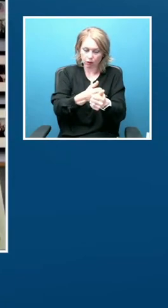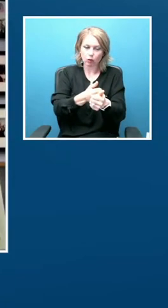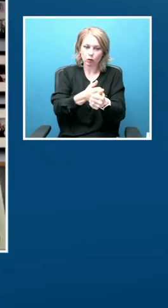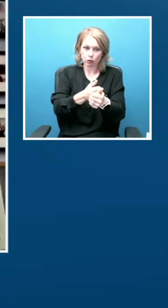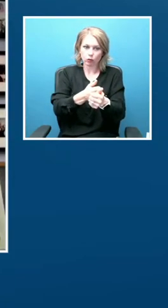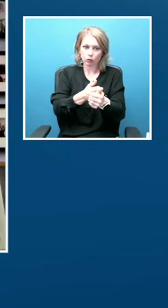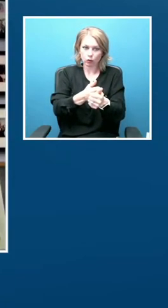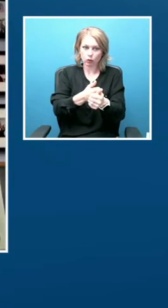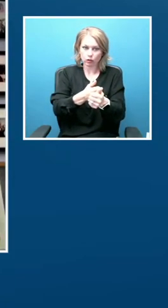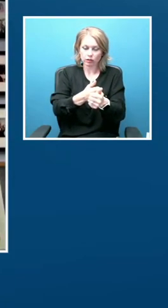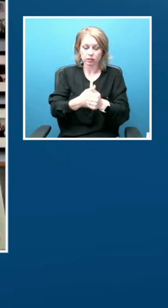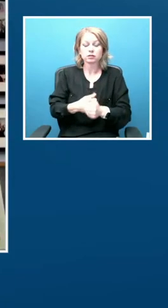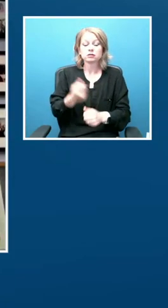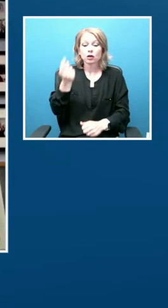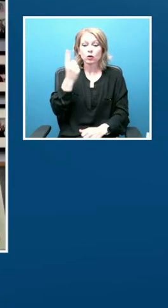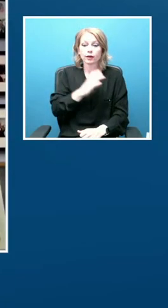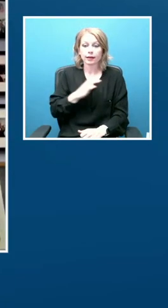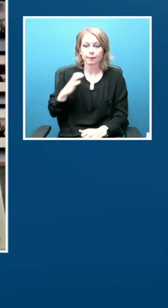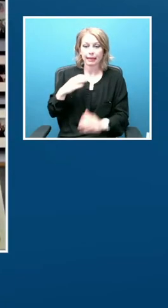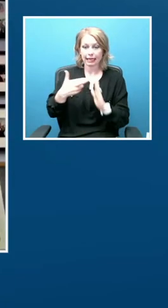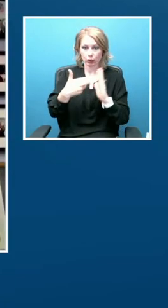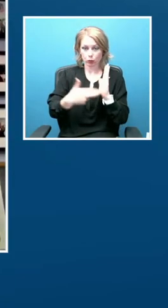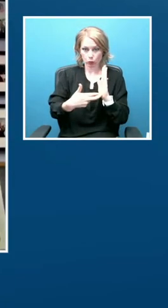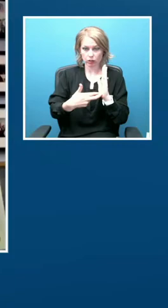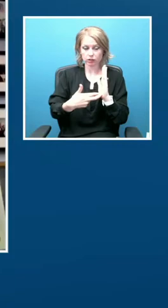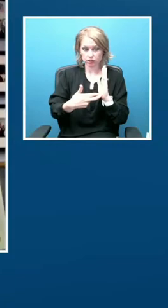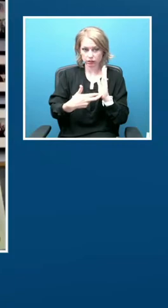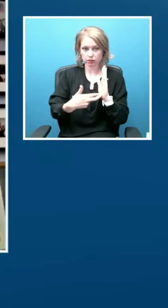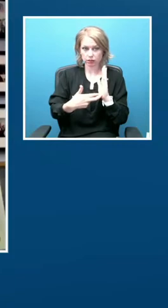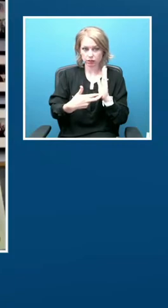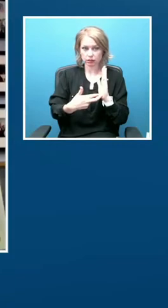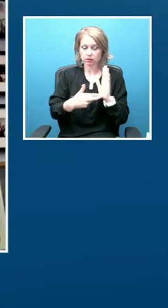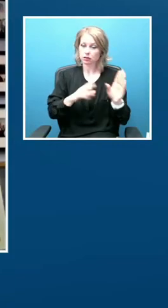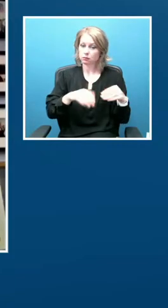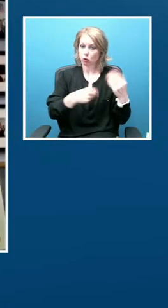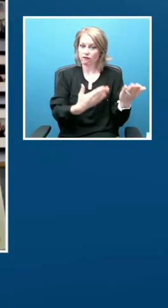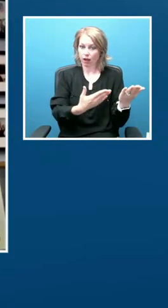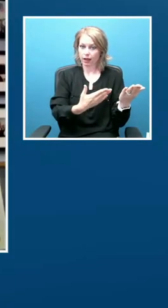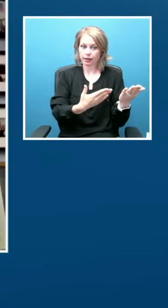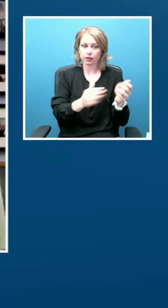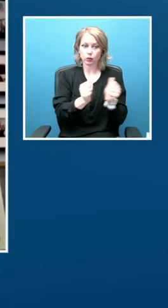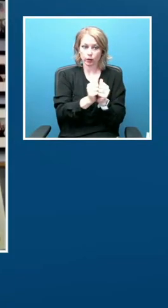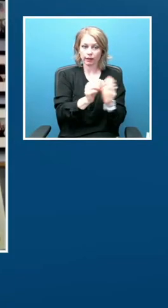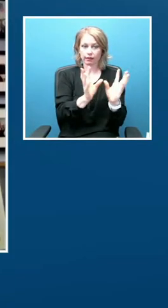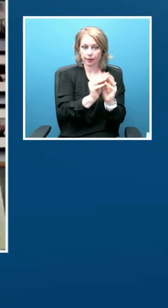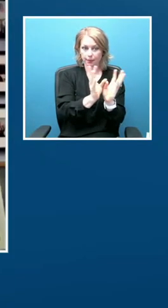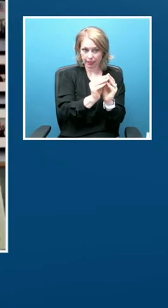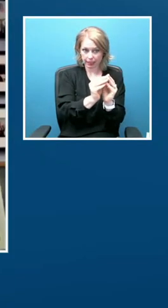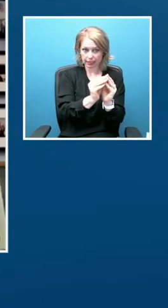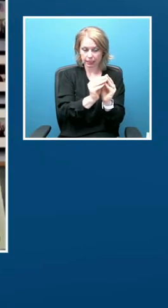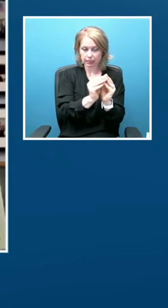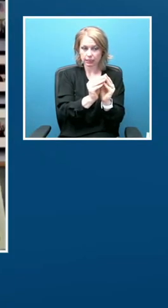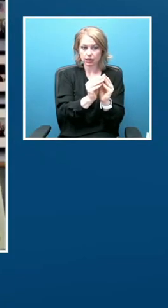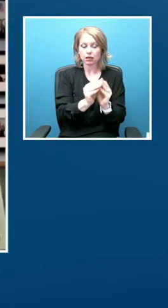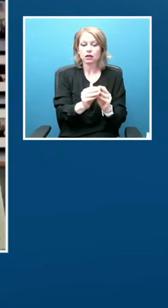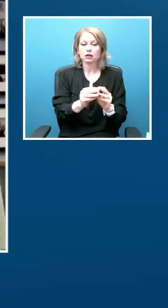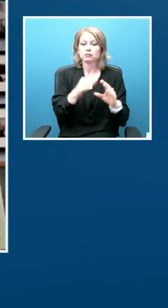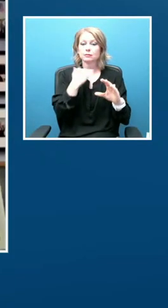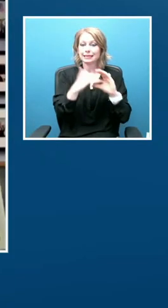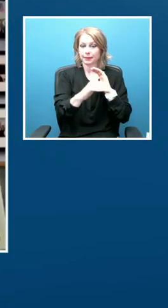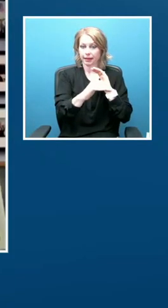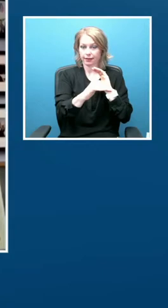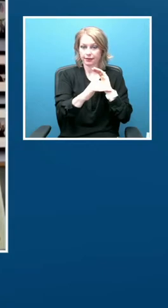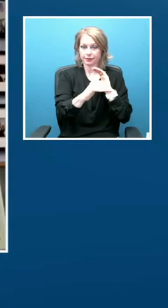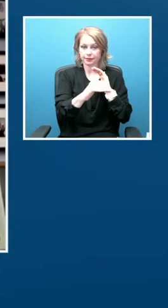committee rules to receive were provided in the meeting notice email and is also